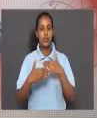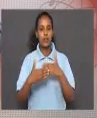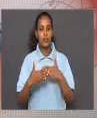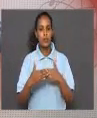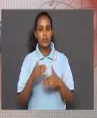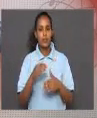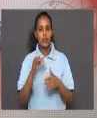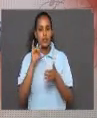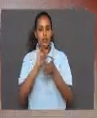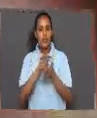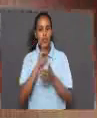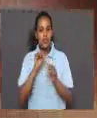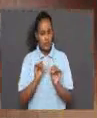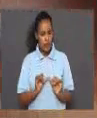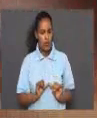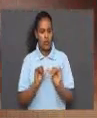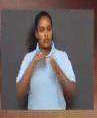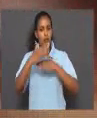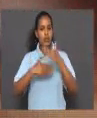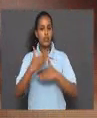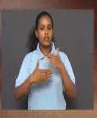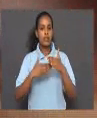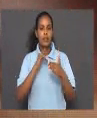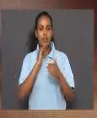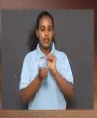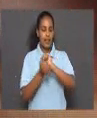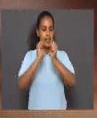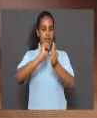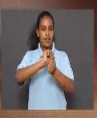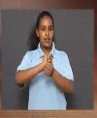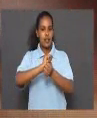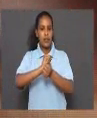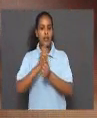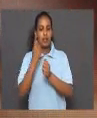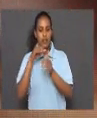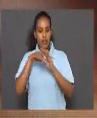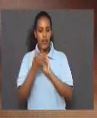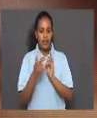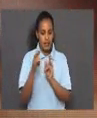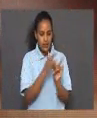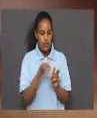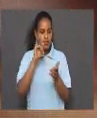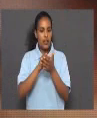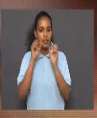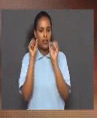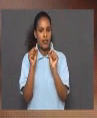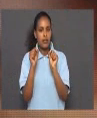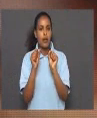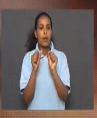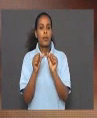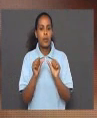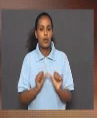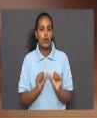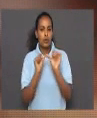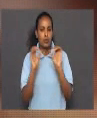process is that a spontaneous process is a change in a system that can